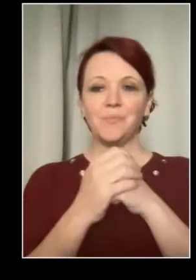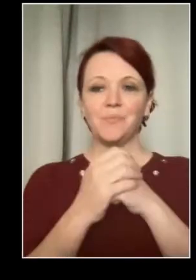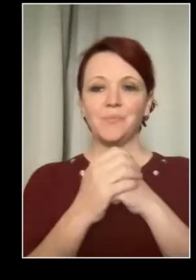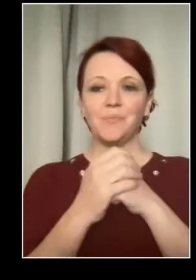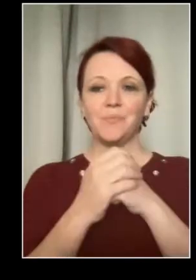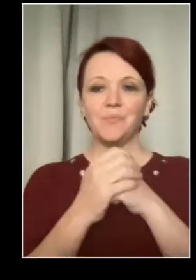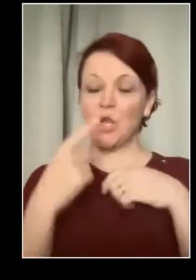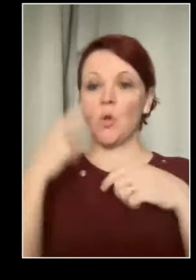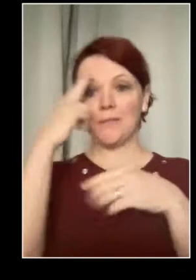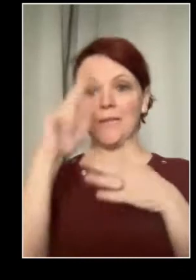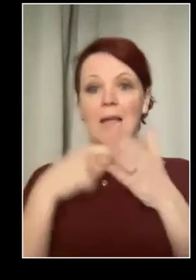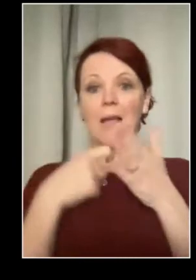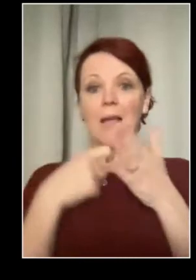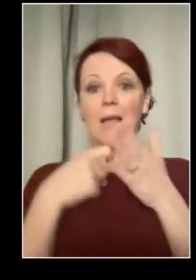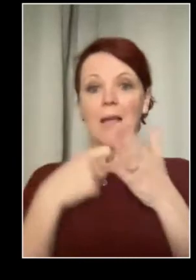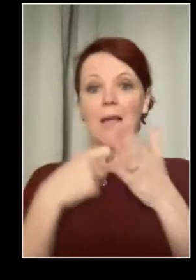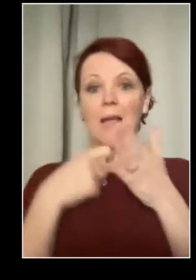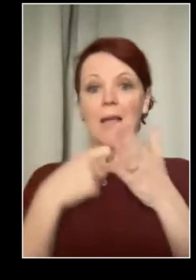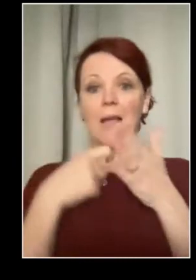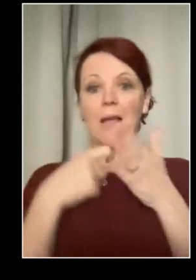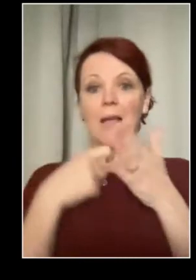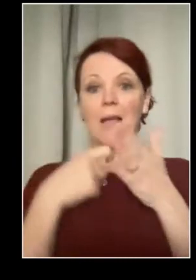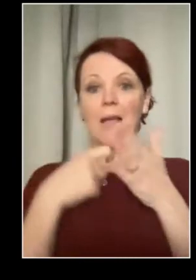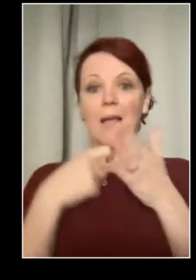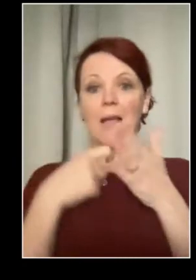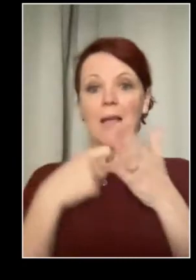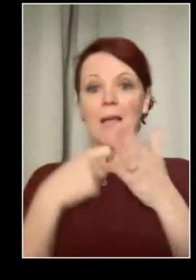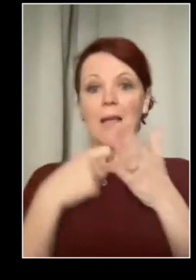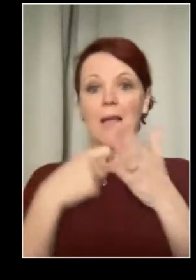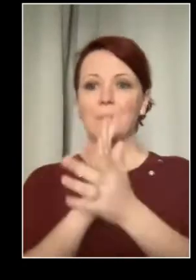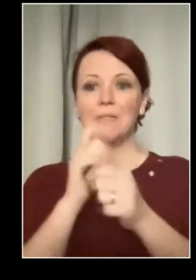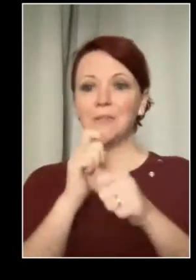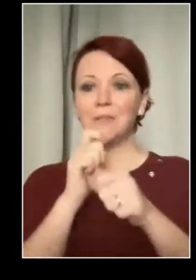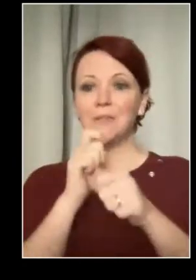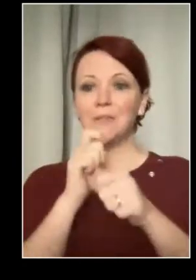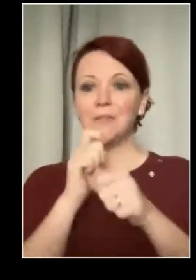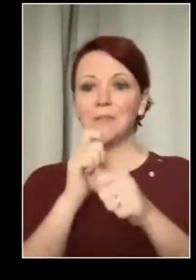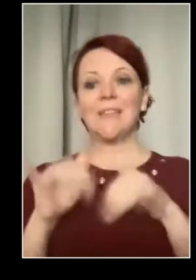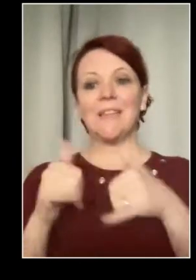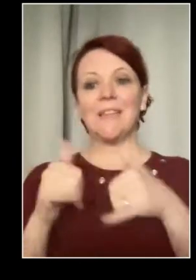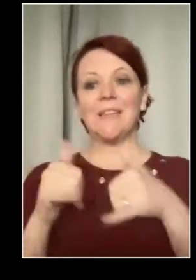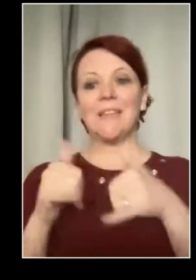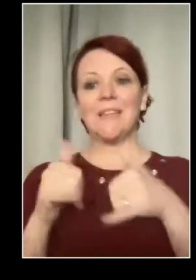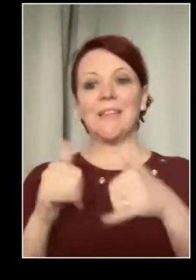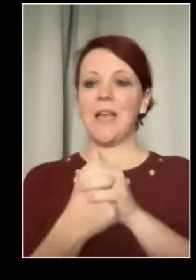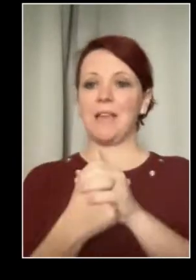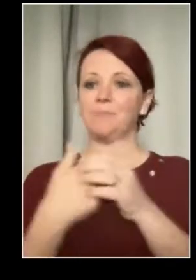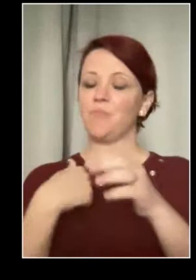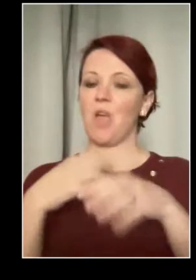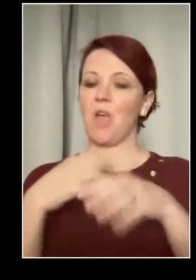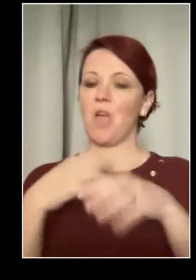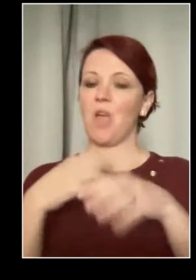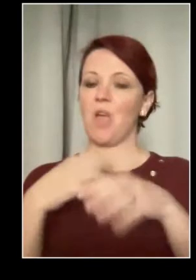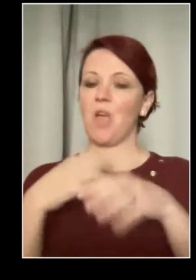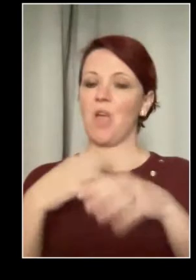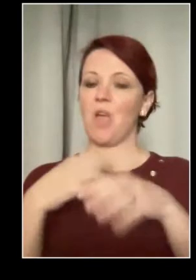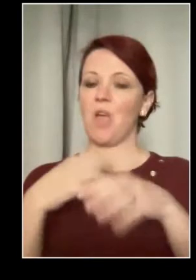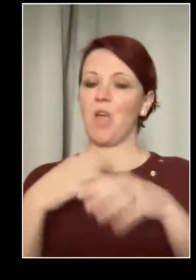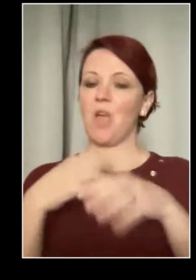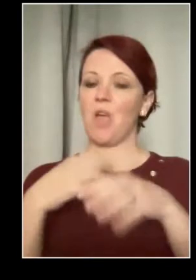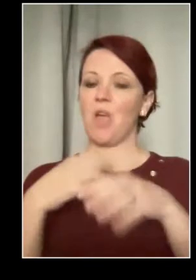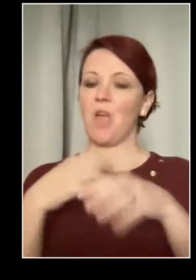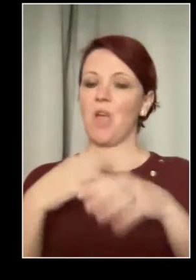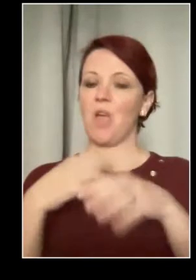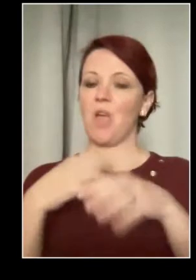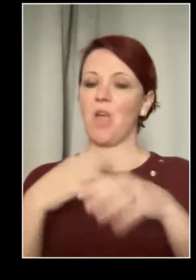Rob Rose, and I am delighted to be hosting these awards. I myself am an ex-apprentice, and my journey started just over 5 years ago